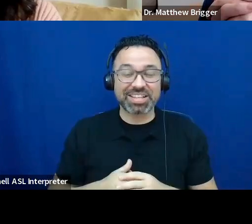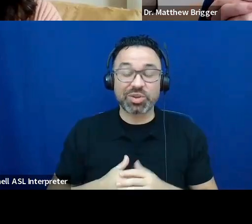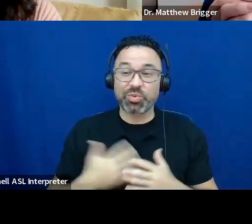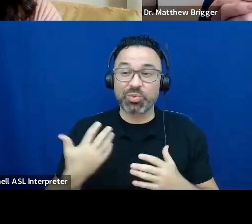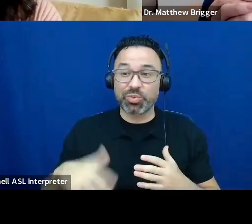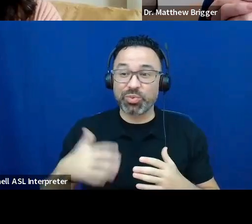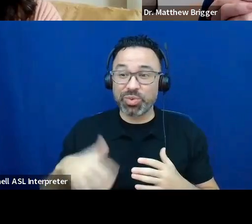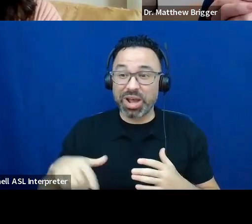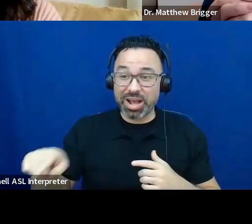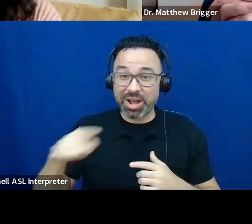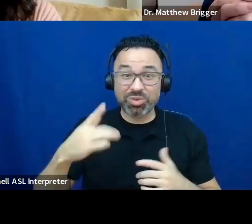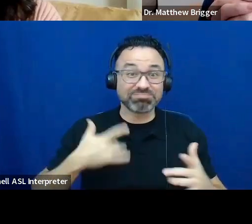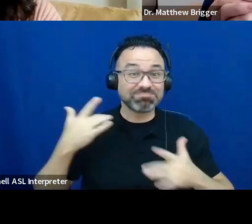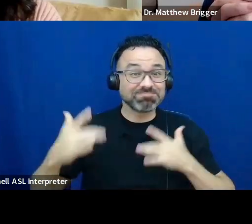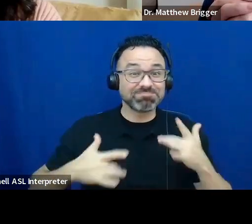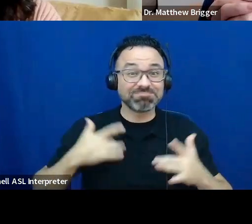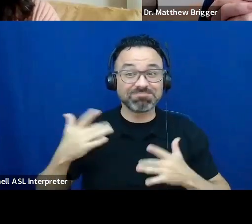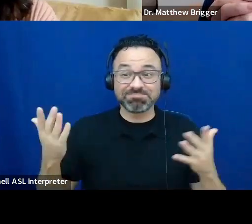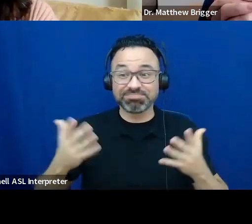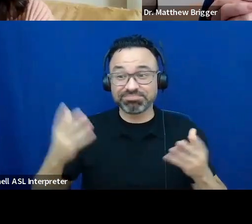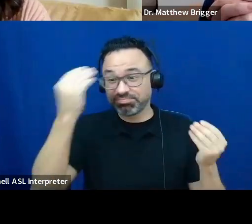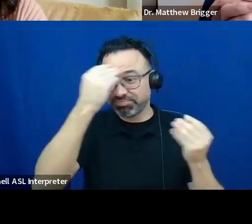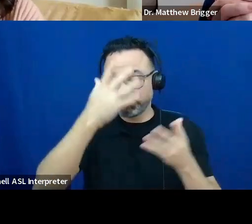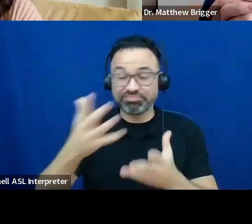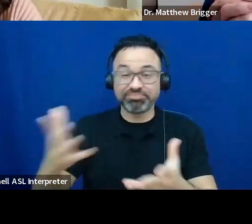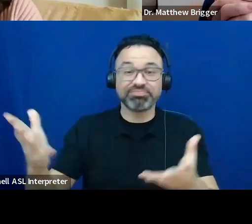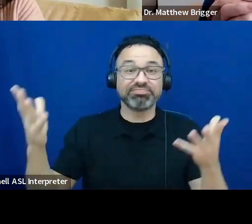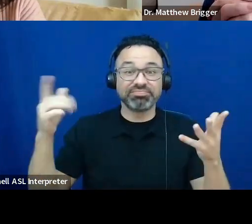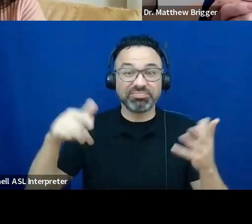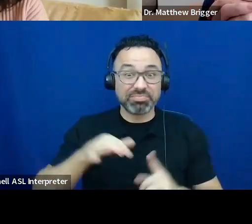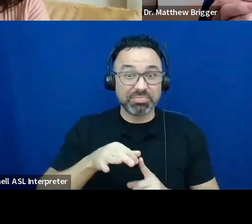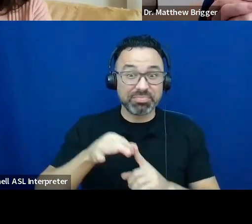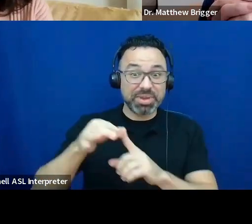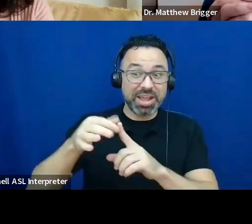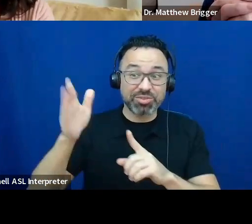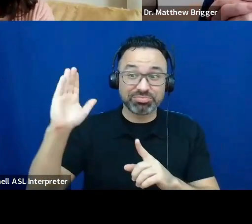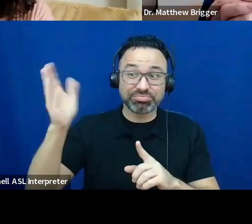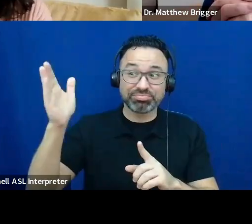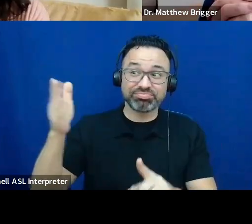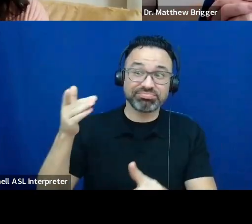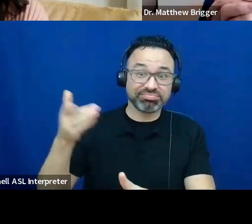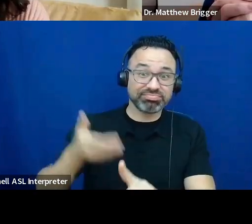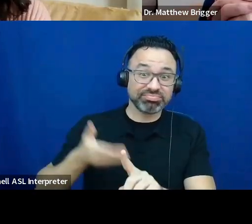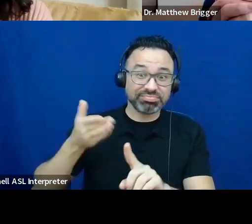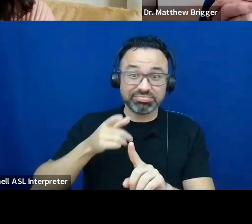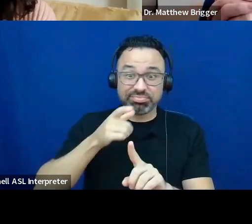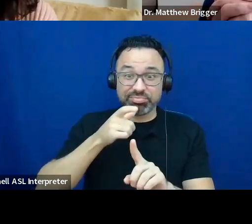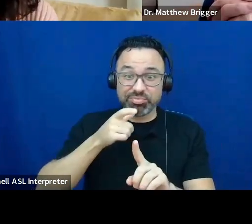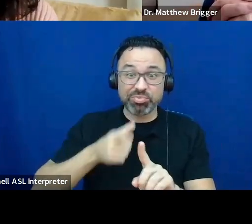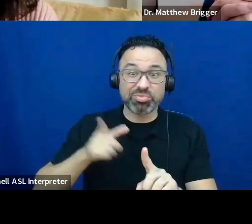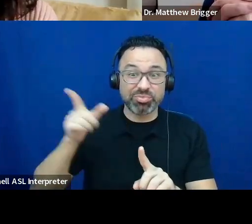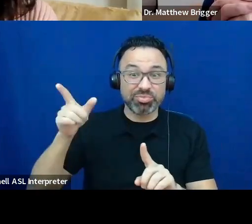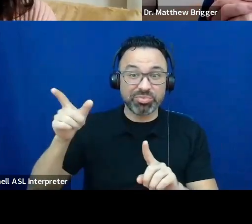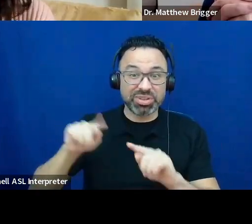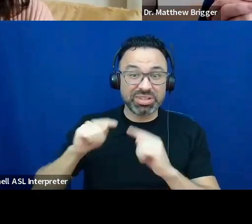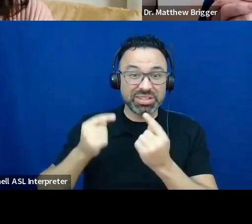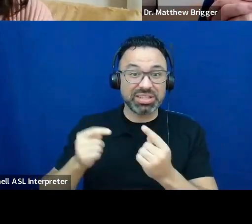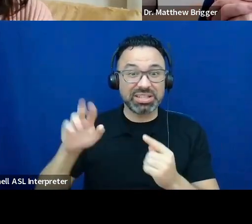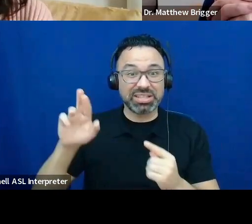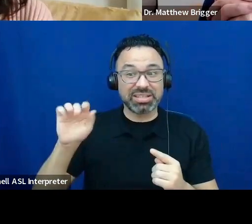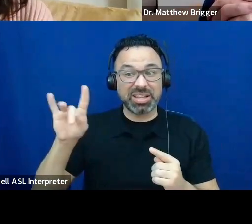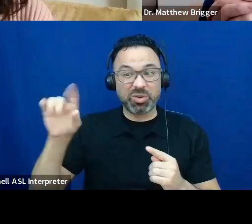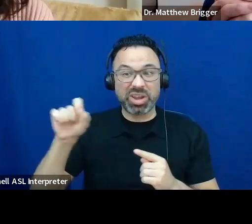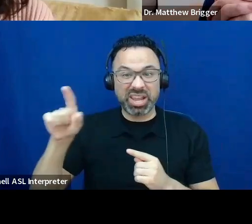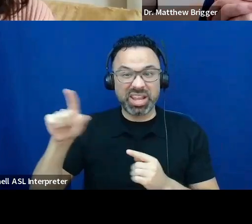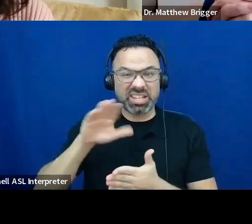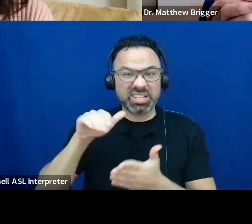very excited to share with you this very special presentation from the team at Rady's Center